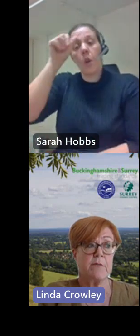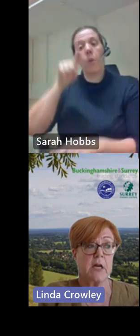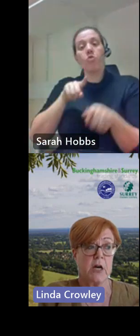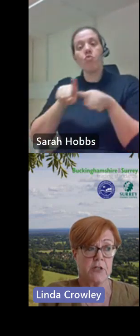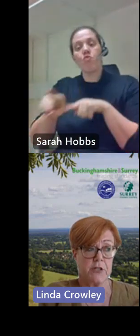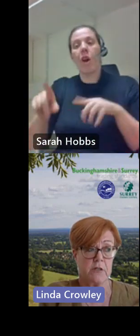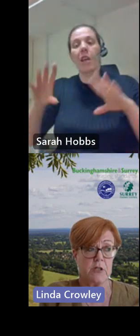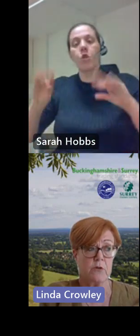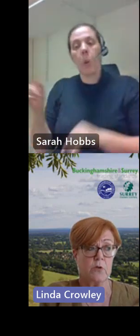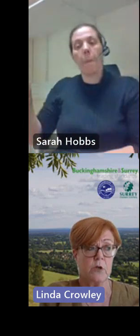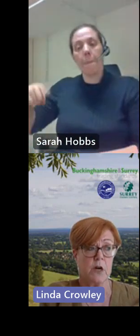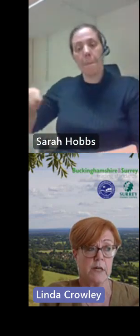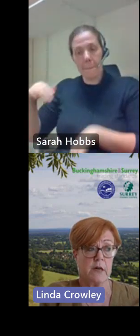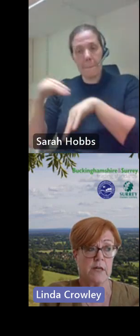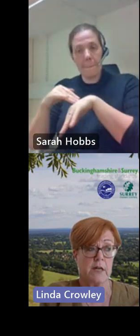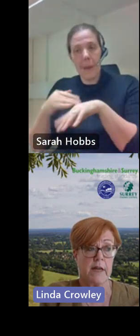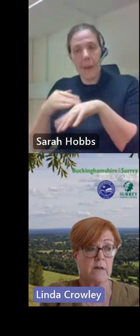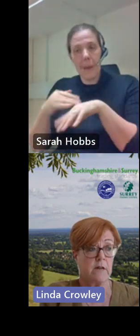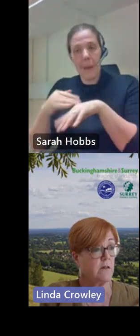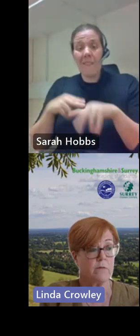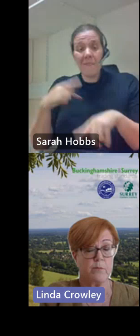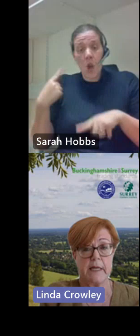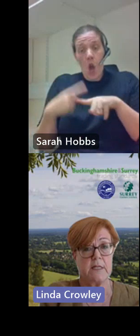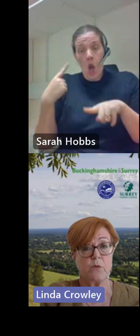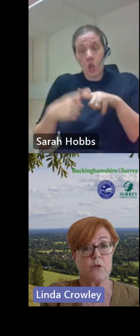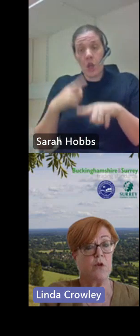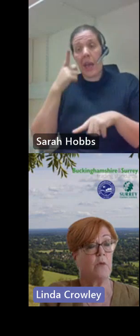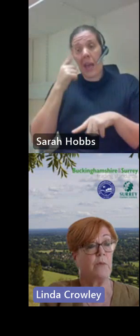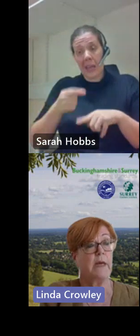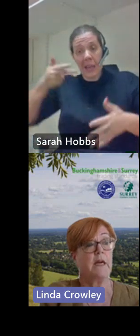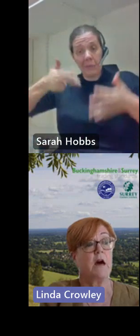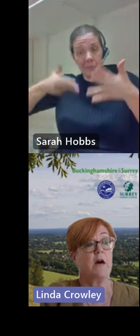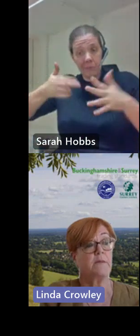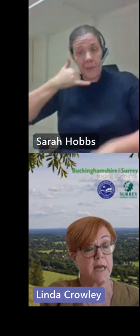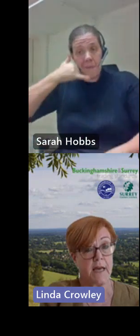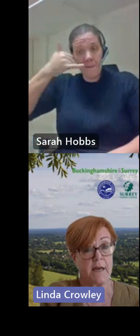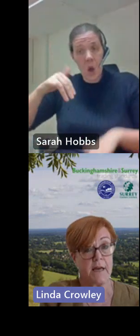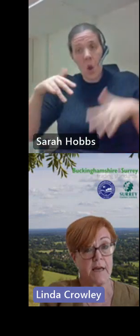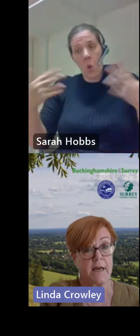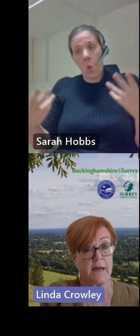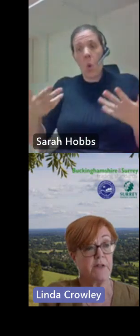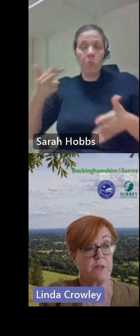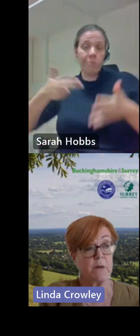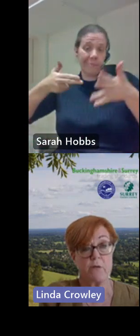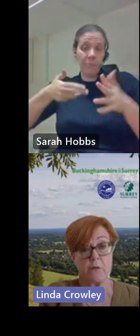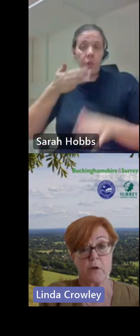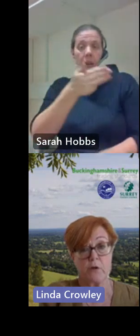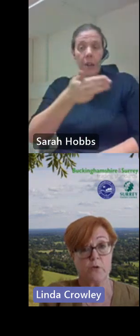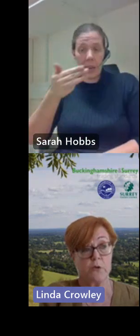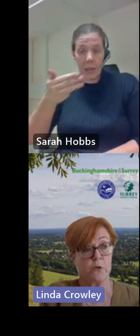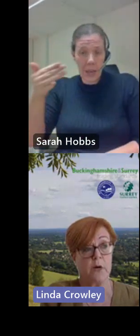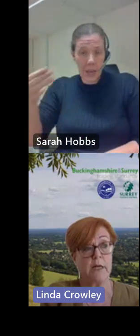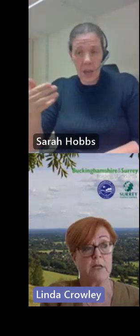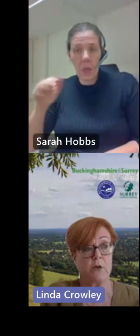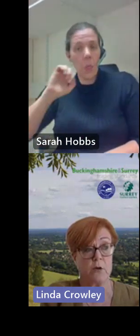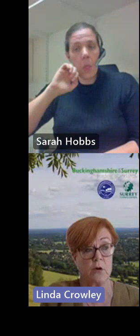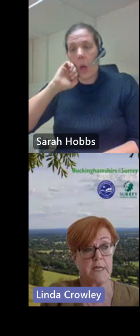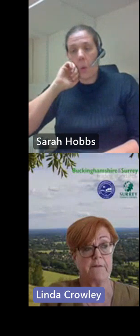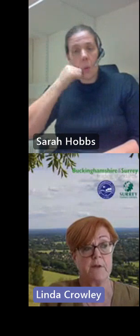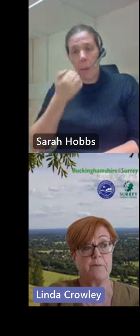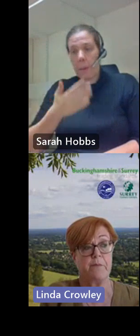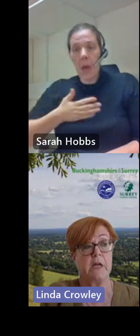if it's something urgent, do call 999. Police will not be upset if you have a doorstep criminal on your door and